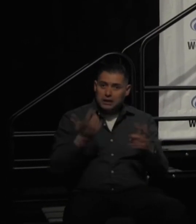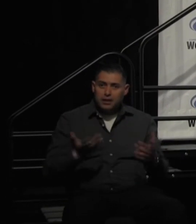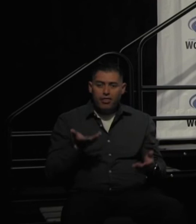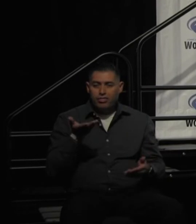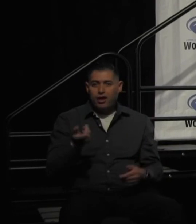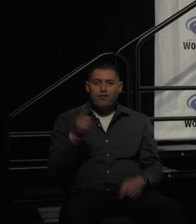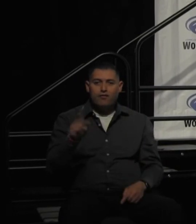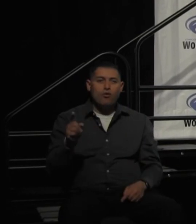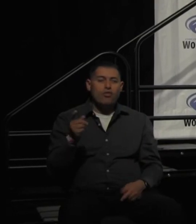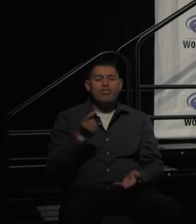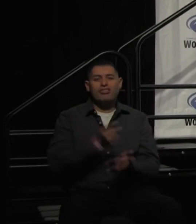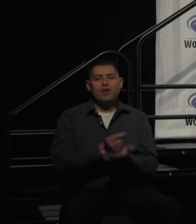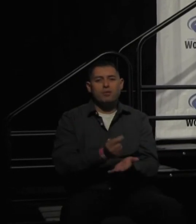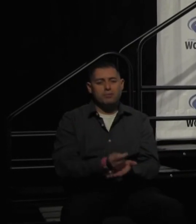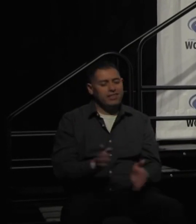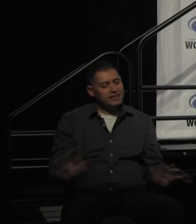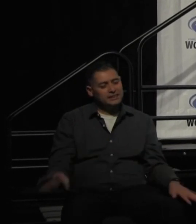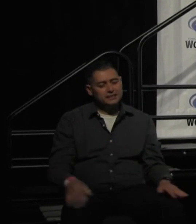there for the therapy.